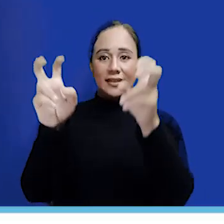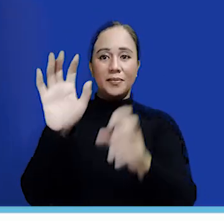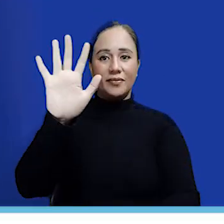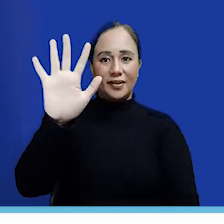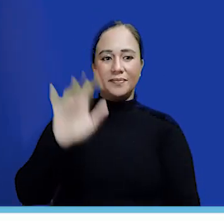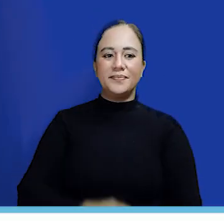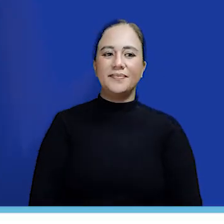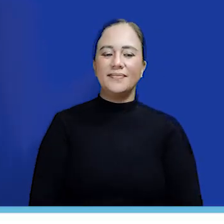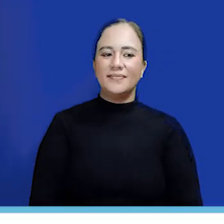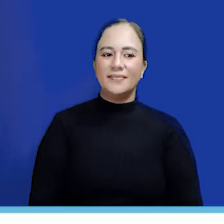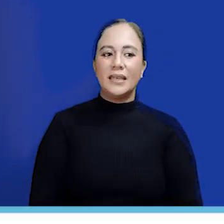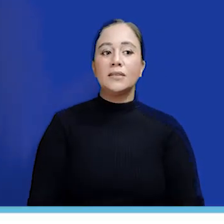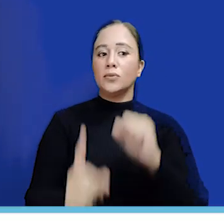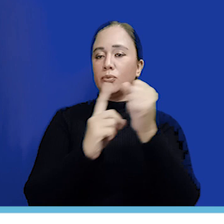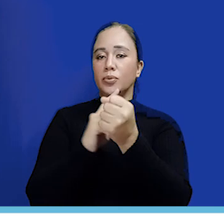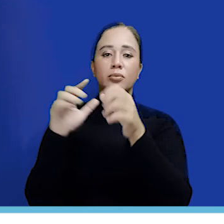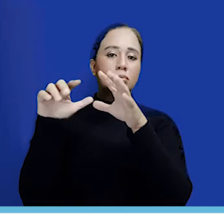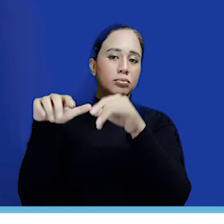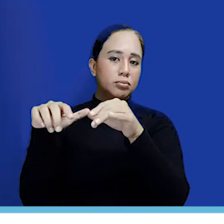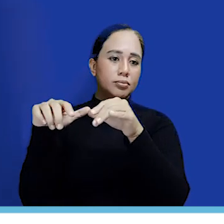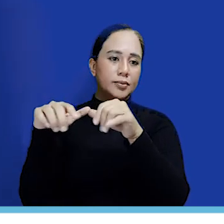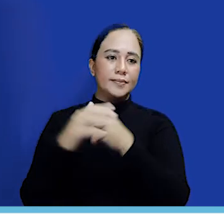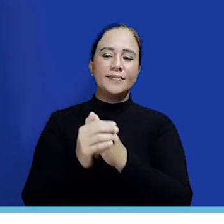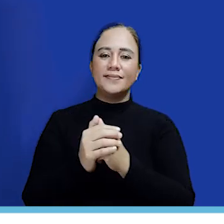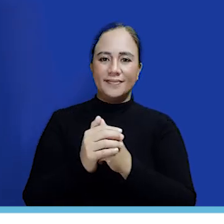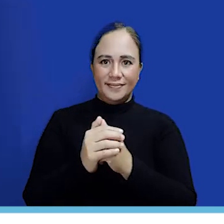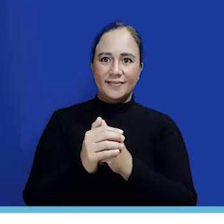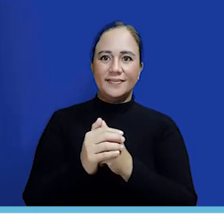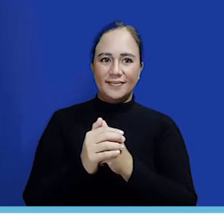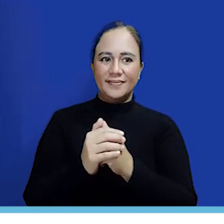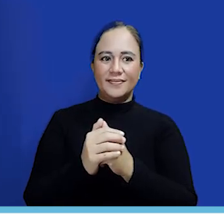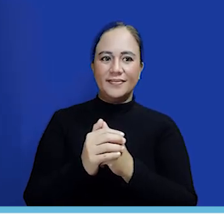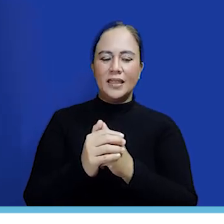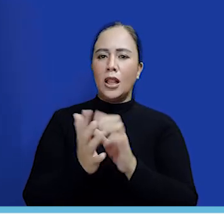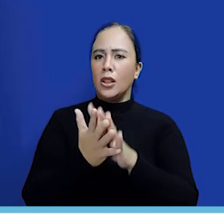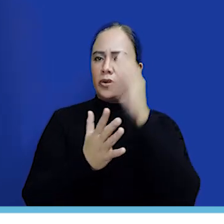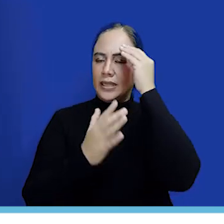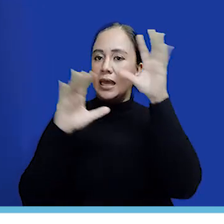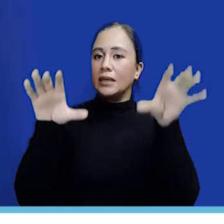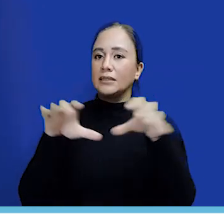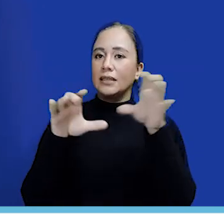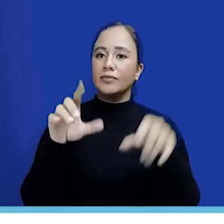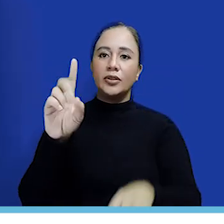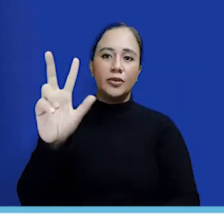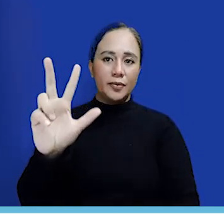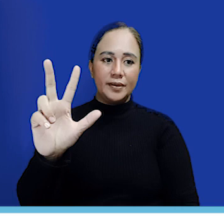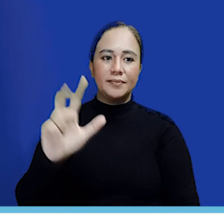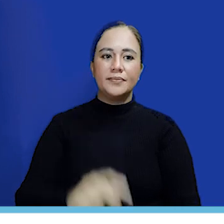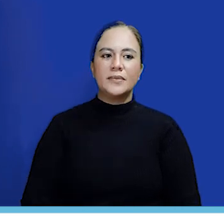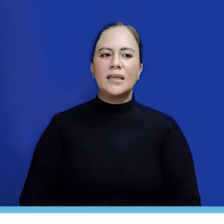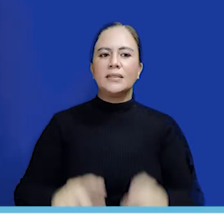Topic number 5. Situation of persons with disabilities. Learning activity number